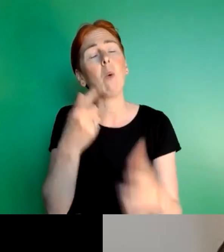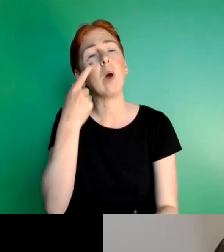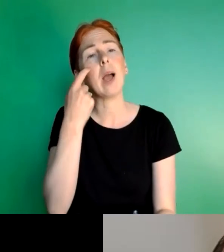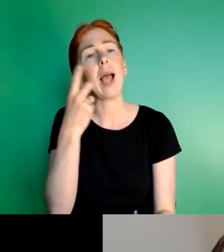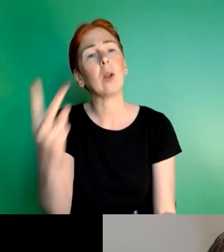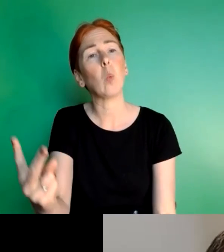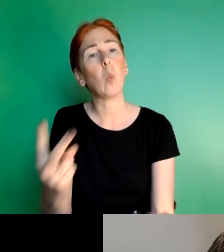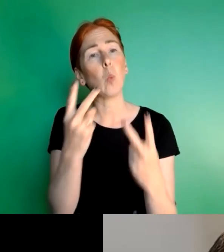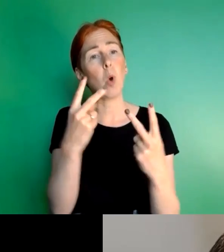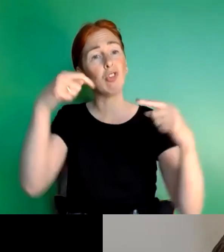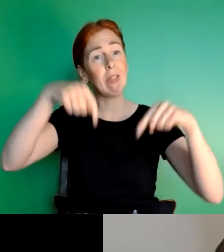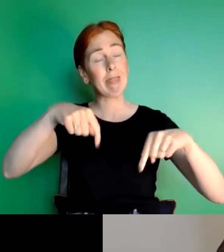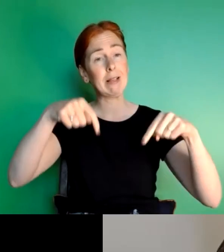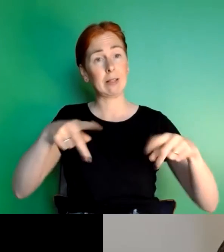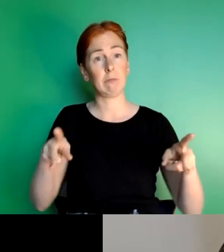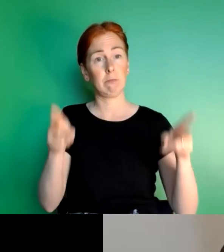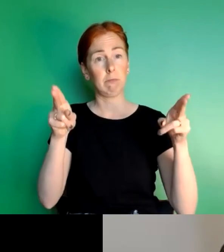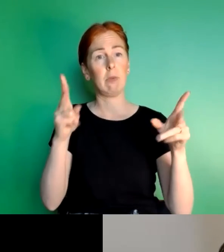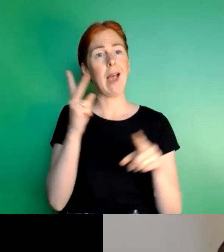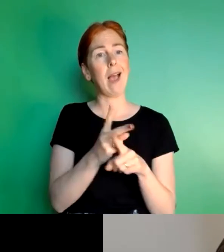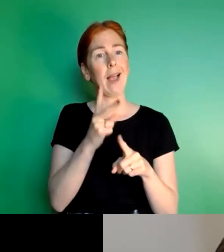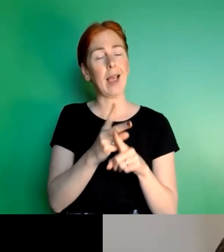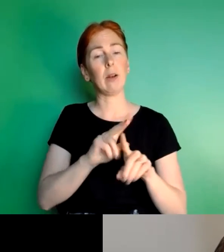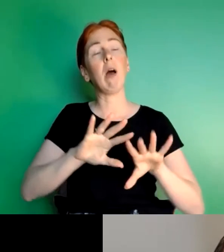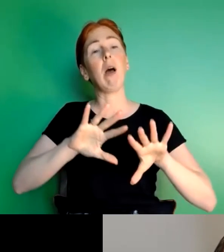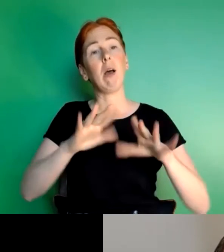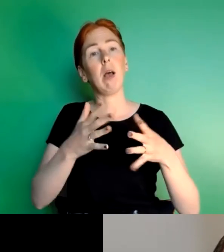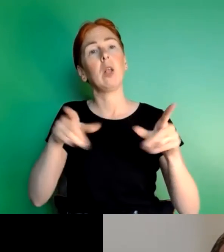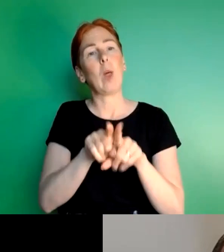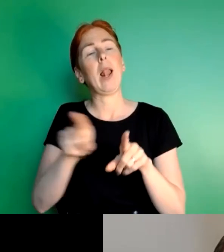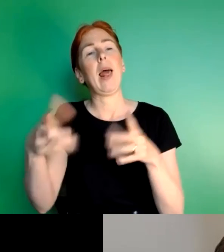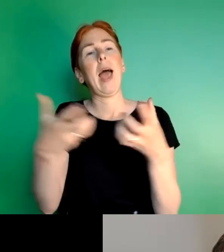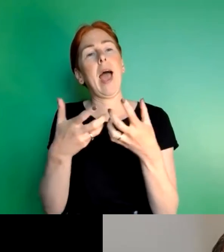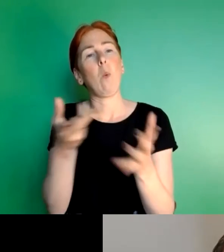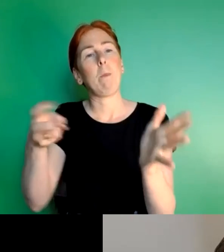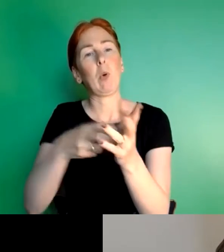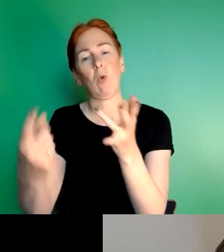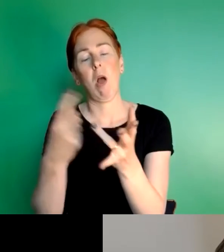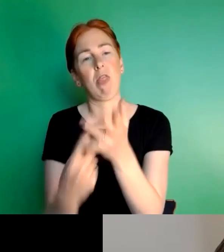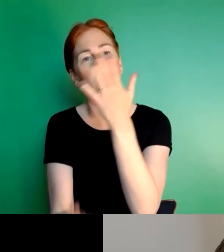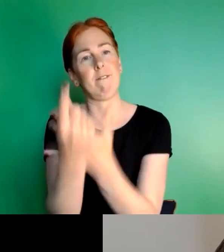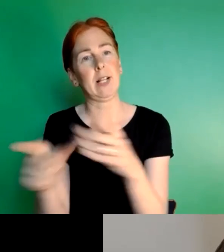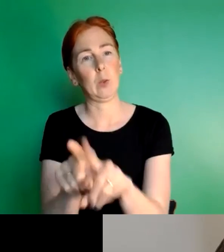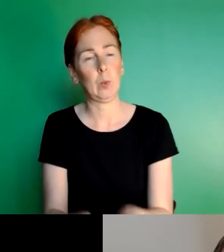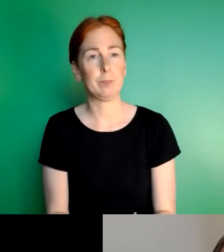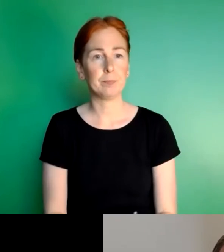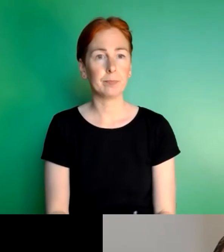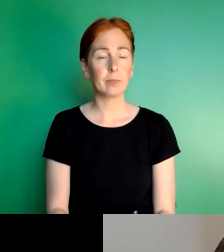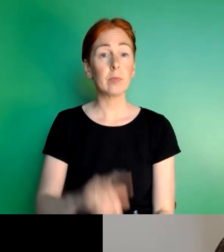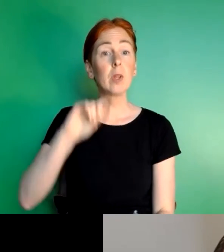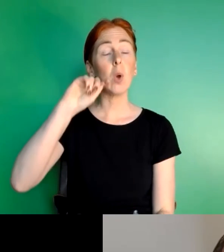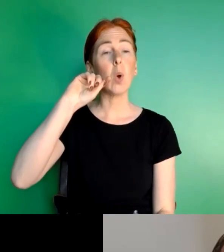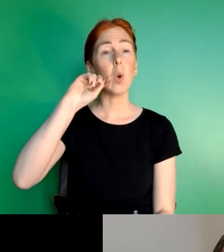on how you can book onto other events. We'll also be sending out a very, very short feedback request on